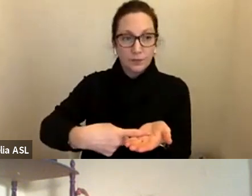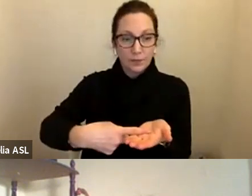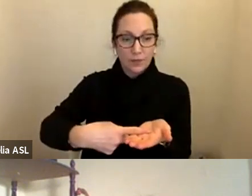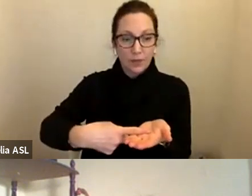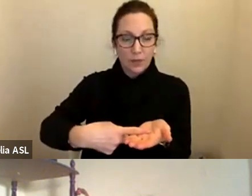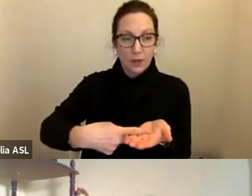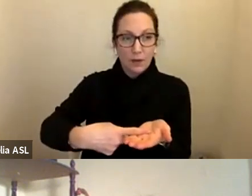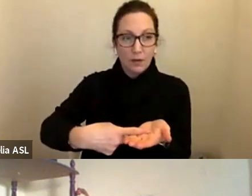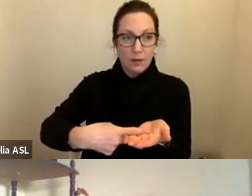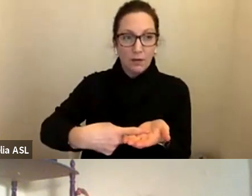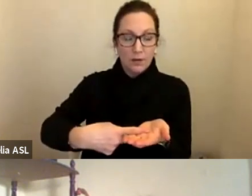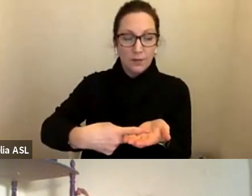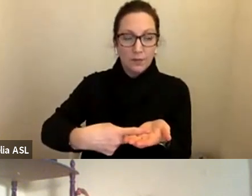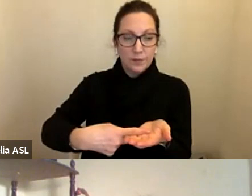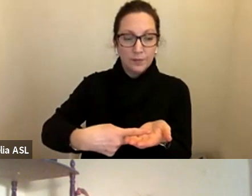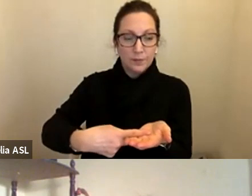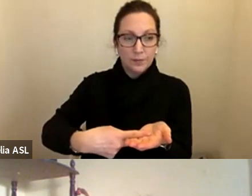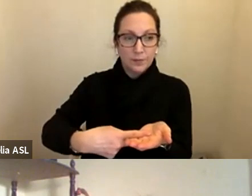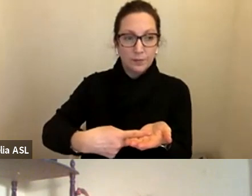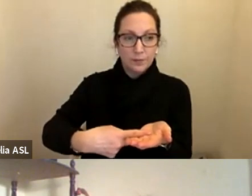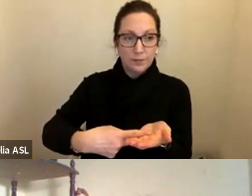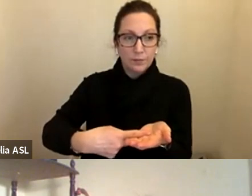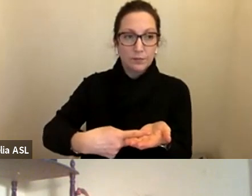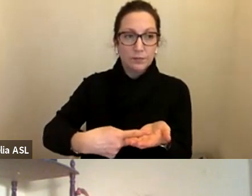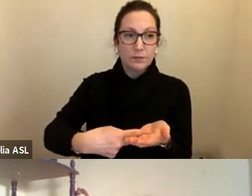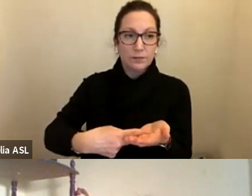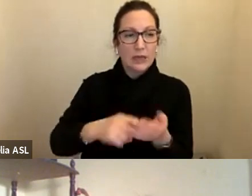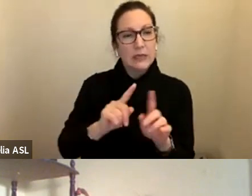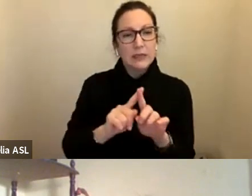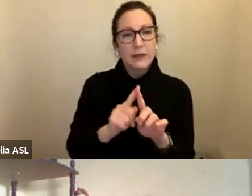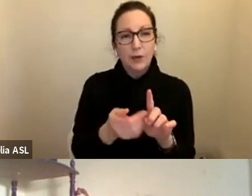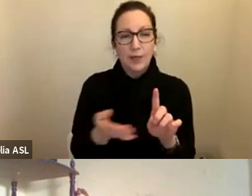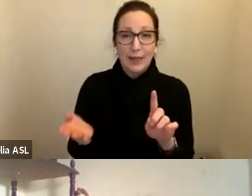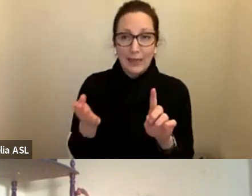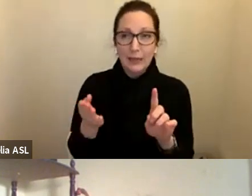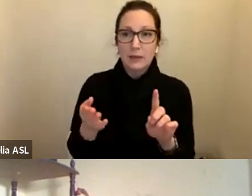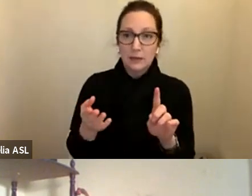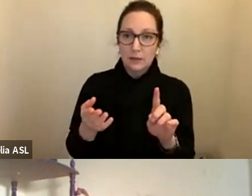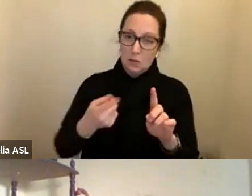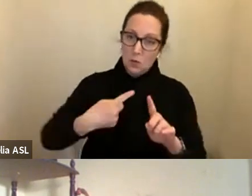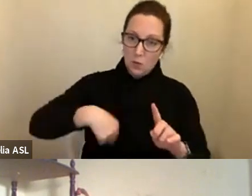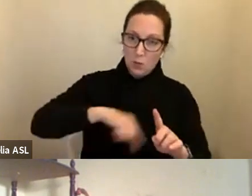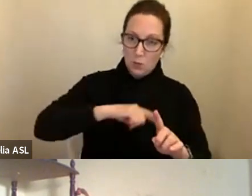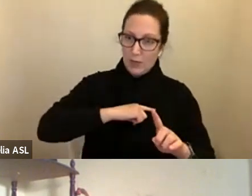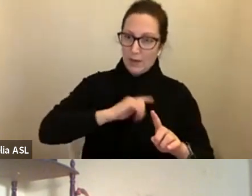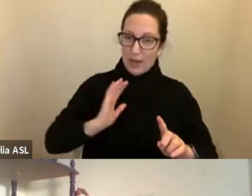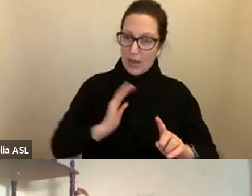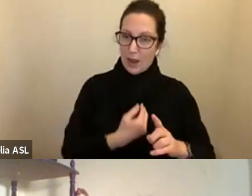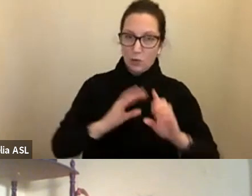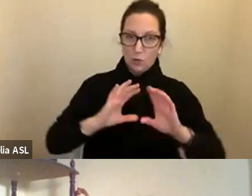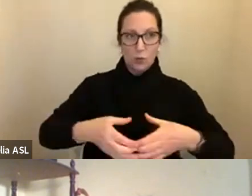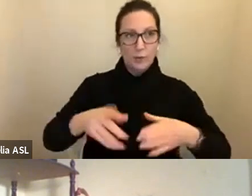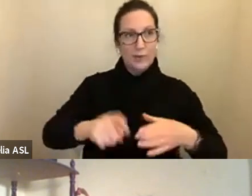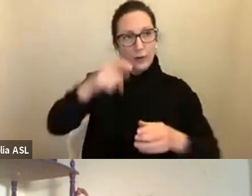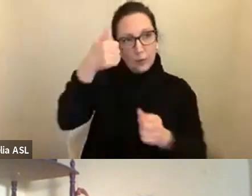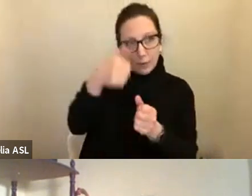a couple of the elements that we need to, as a task force, just keep in mind as we